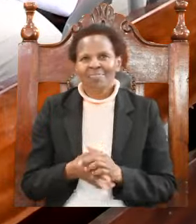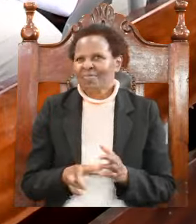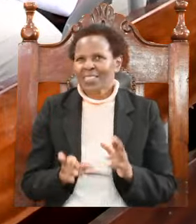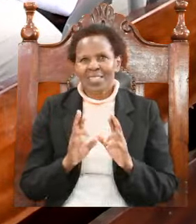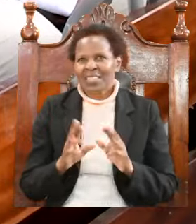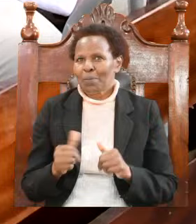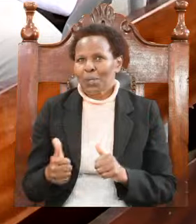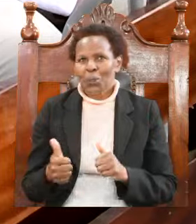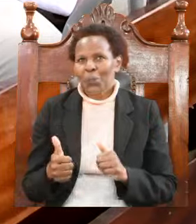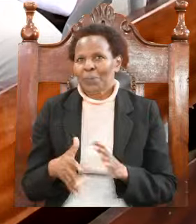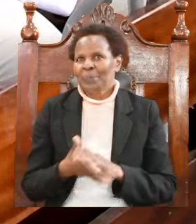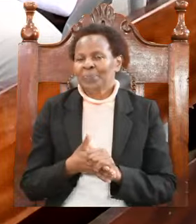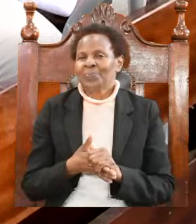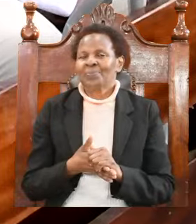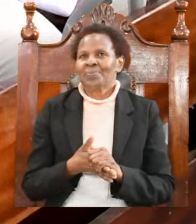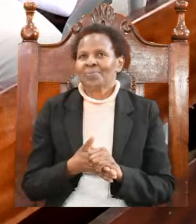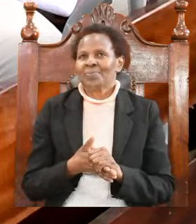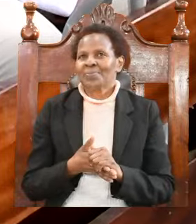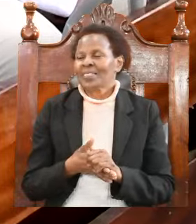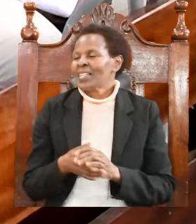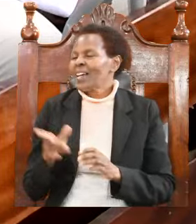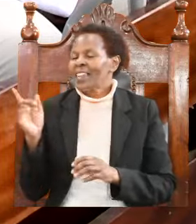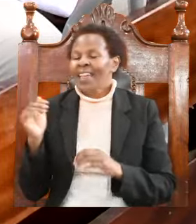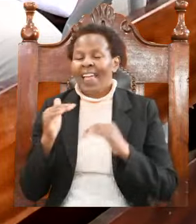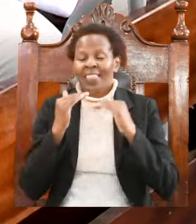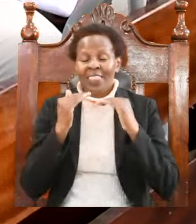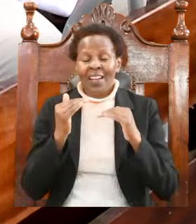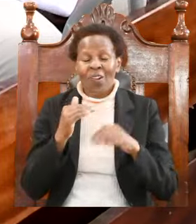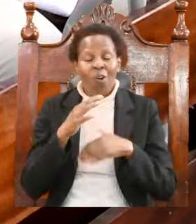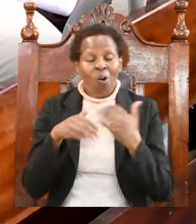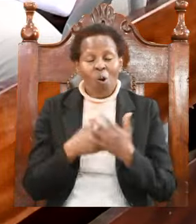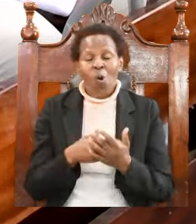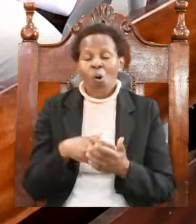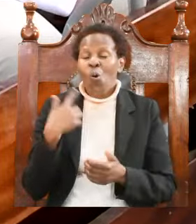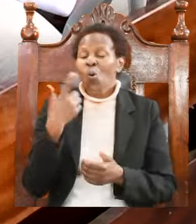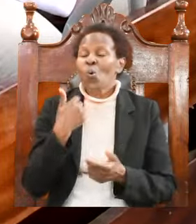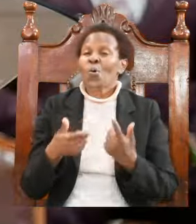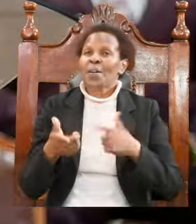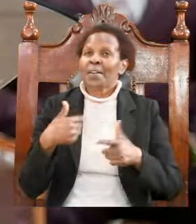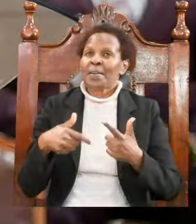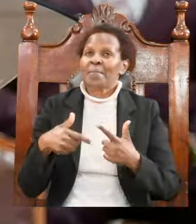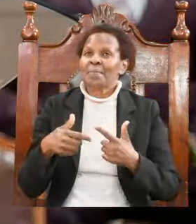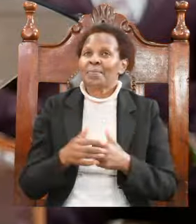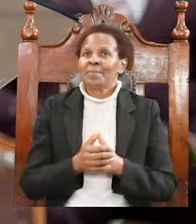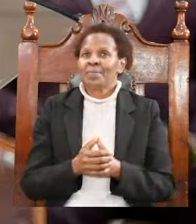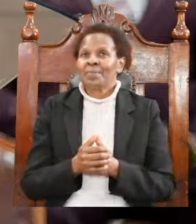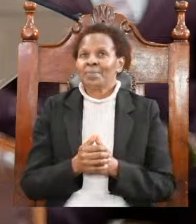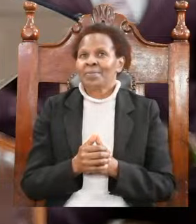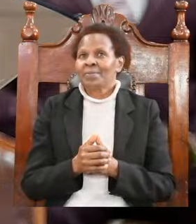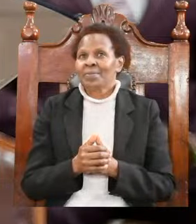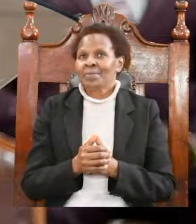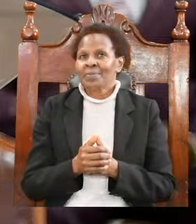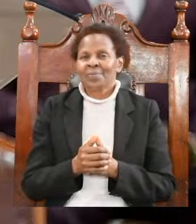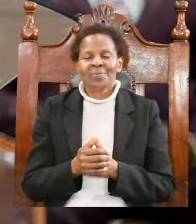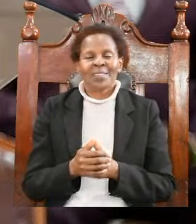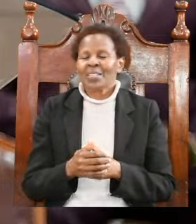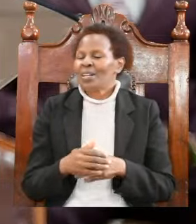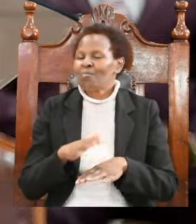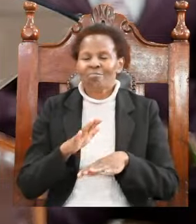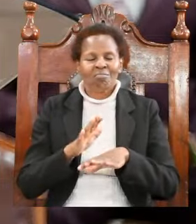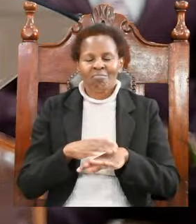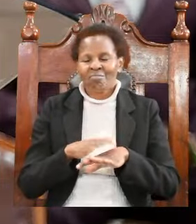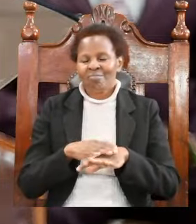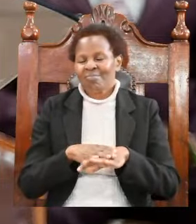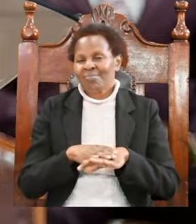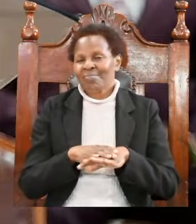Okay. Yes, and we want to appreciate all those who participated. It was fun. It was